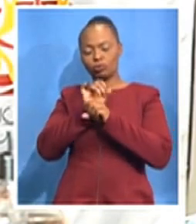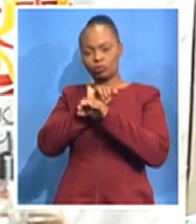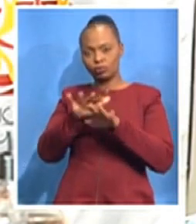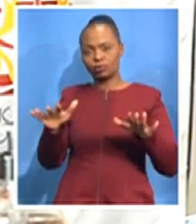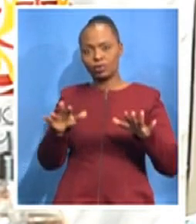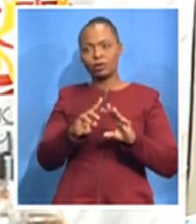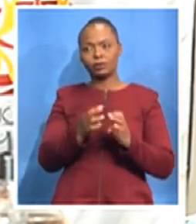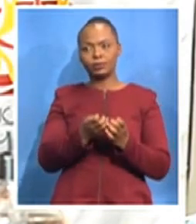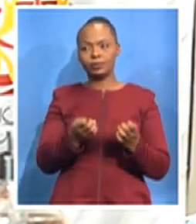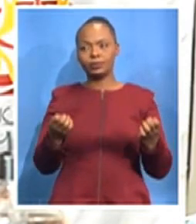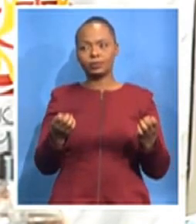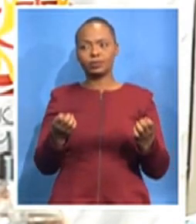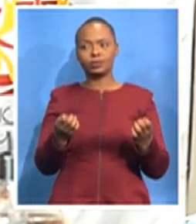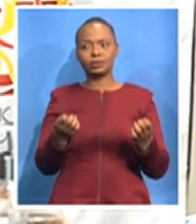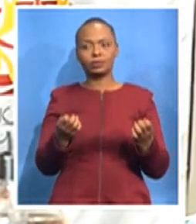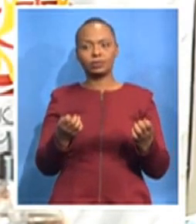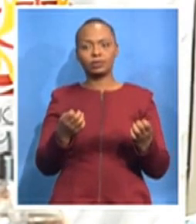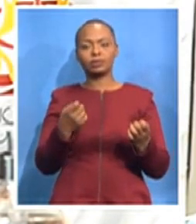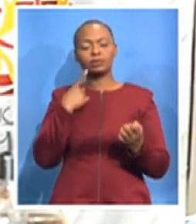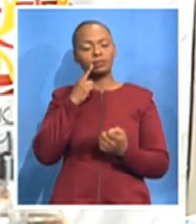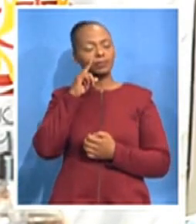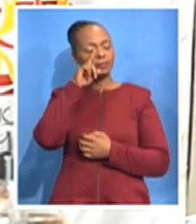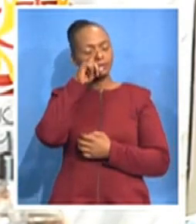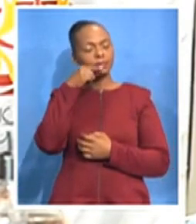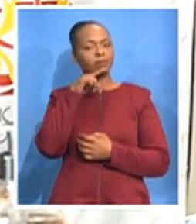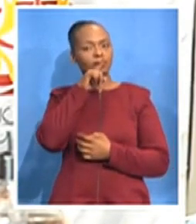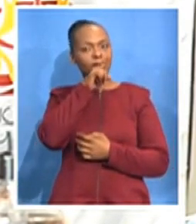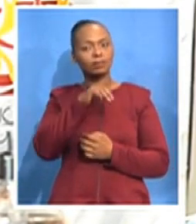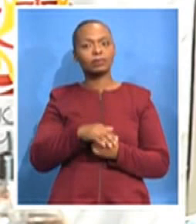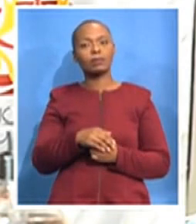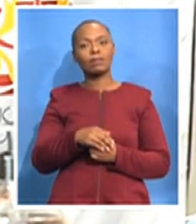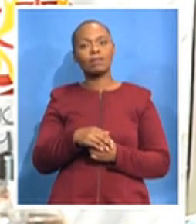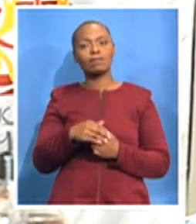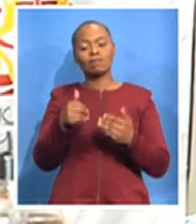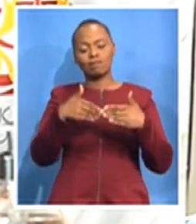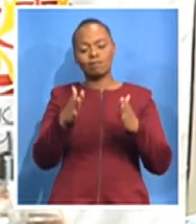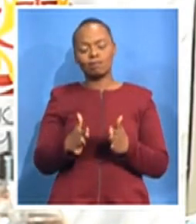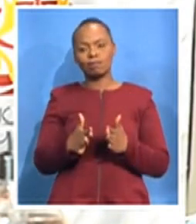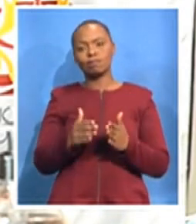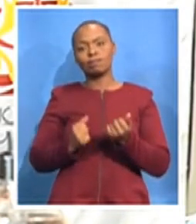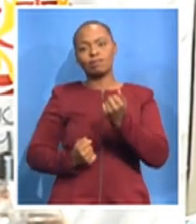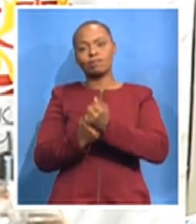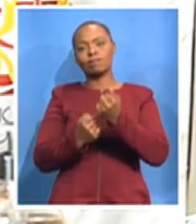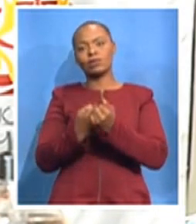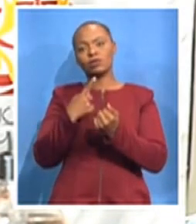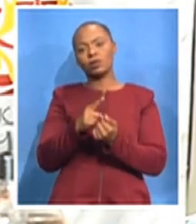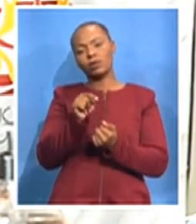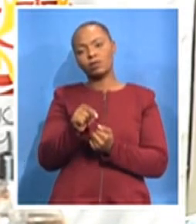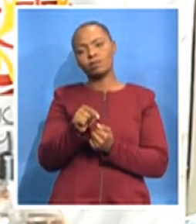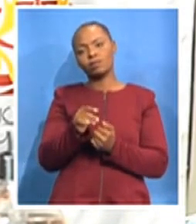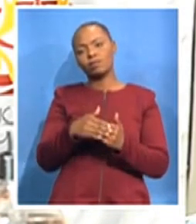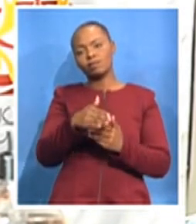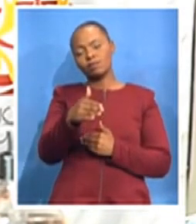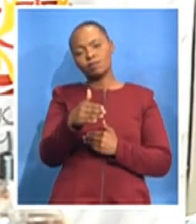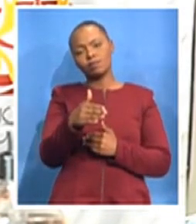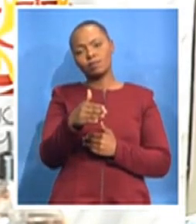kits will assist in alleviating the turnaround time for the test, especially in light of a possible second wave which we are